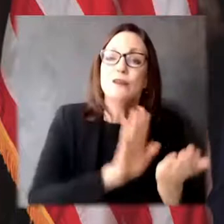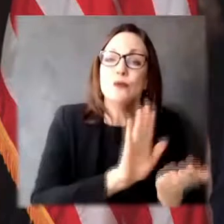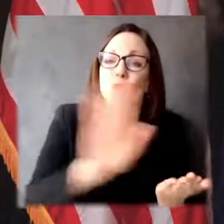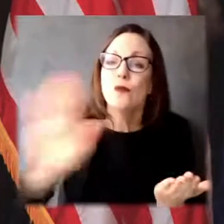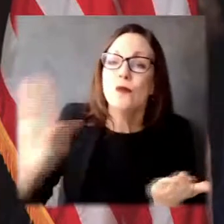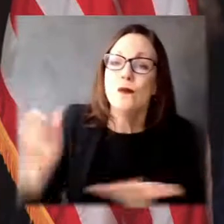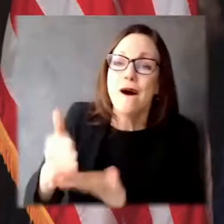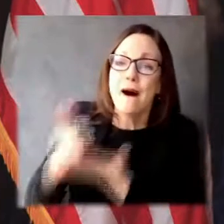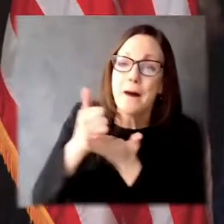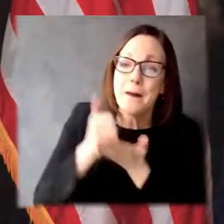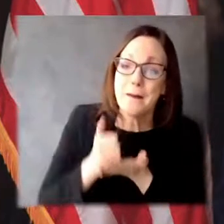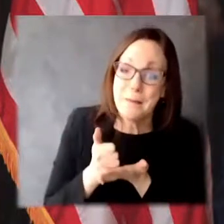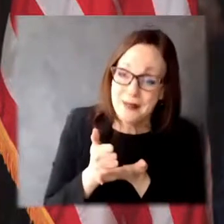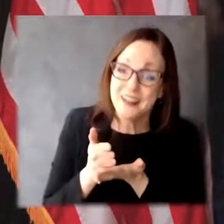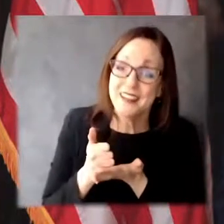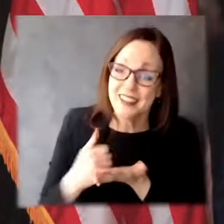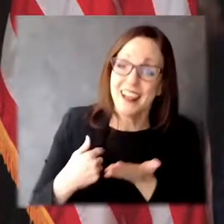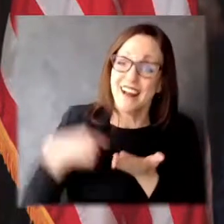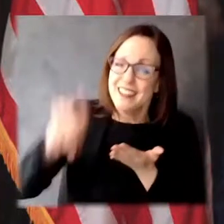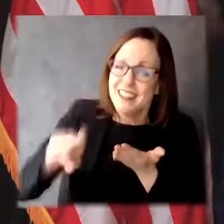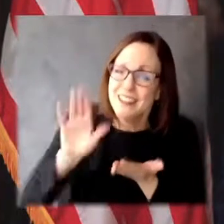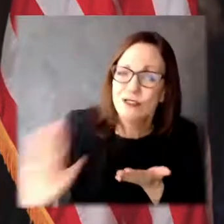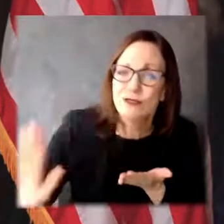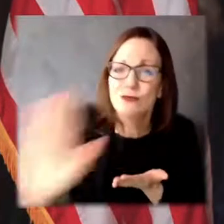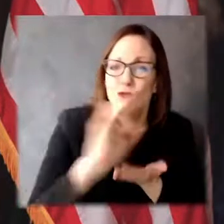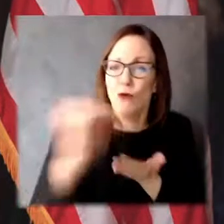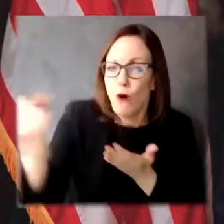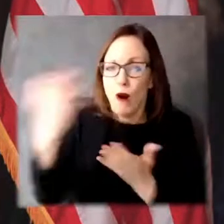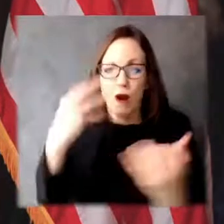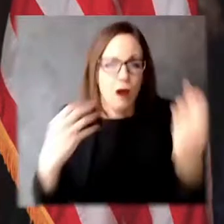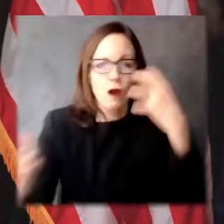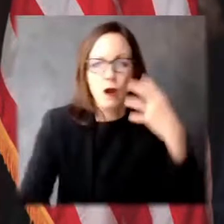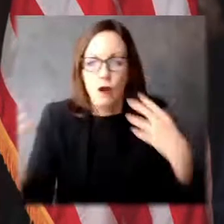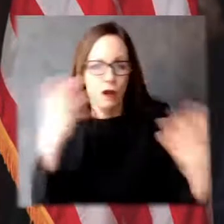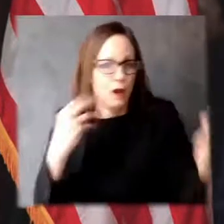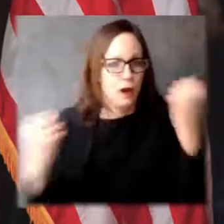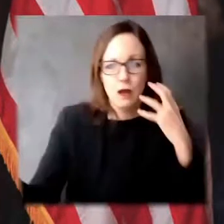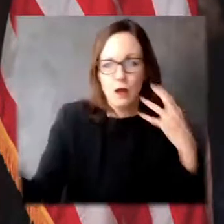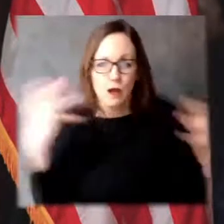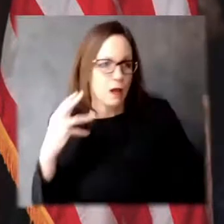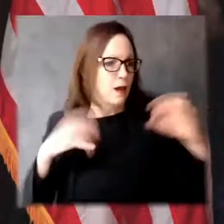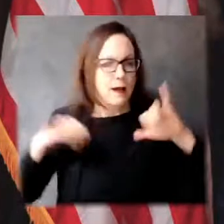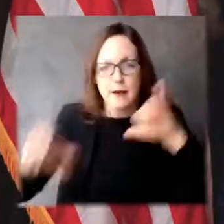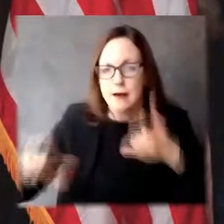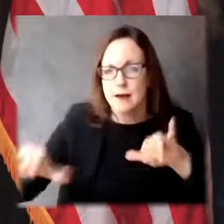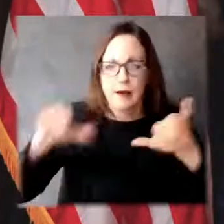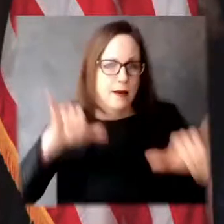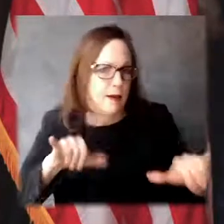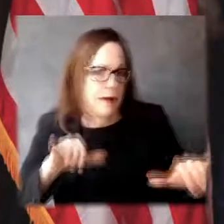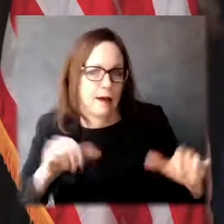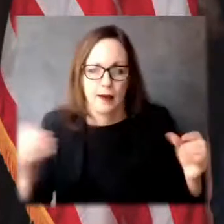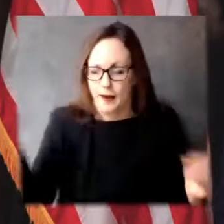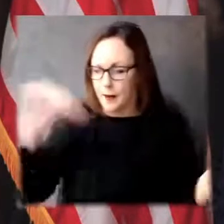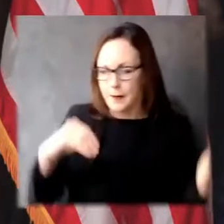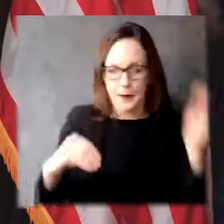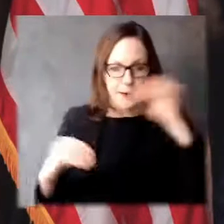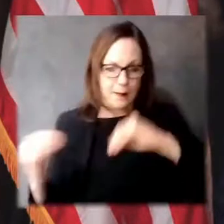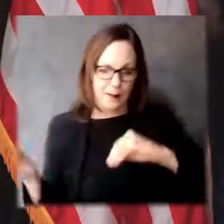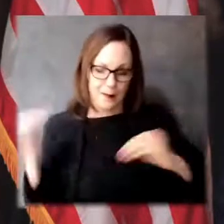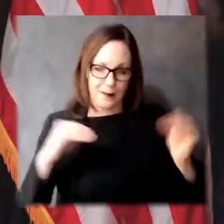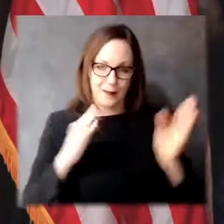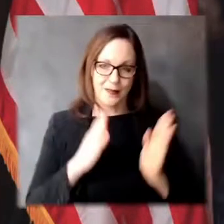your help putting together our Badger Bounce Back agenda that I'm excited to share here tonight. Just take a